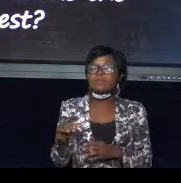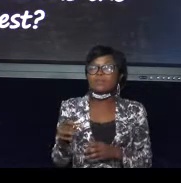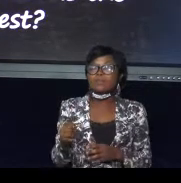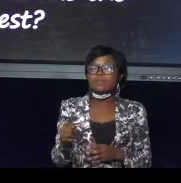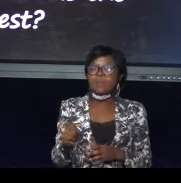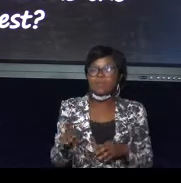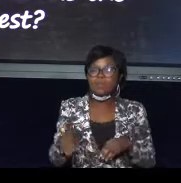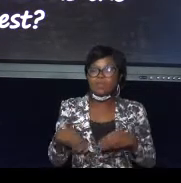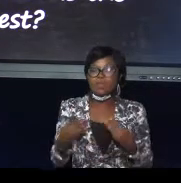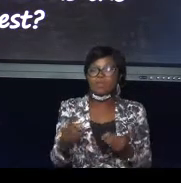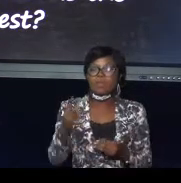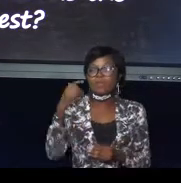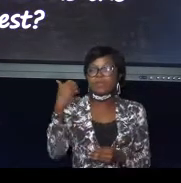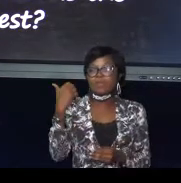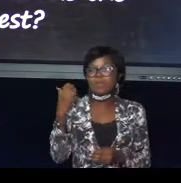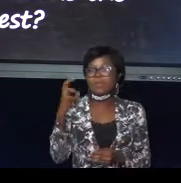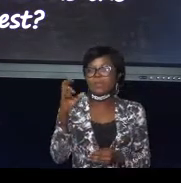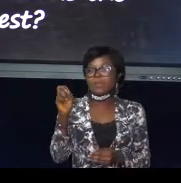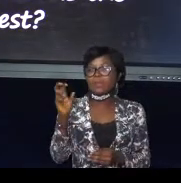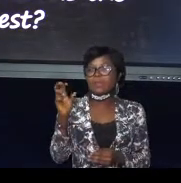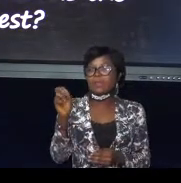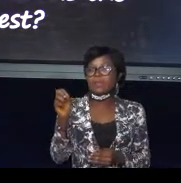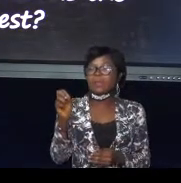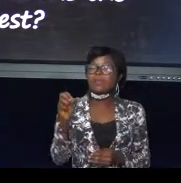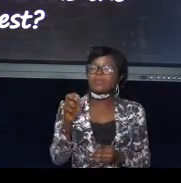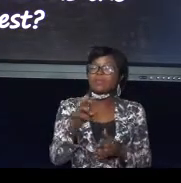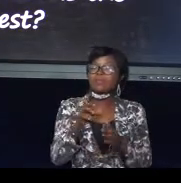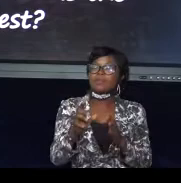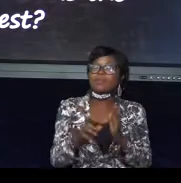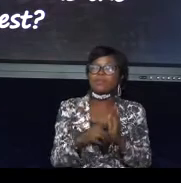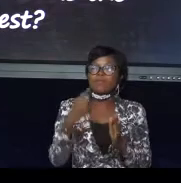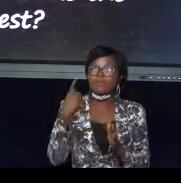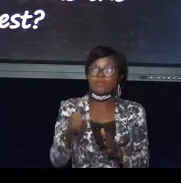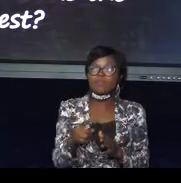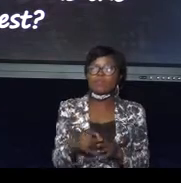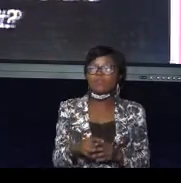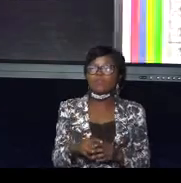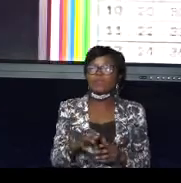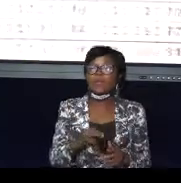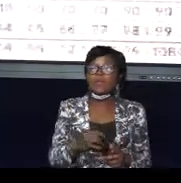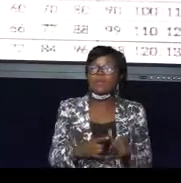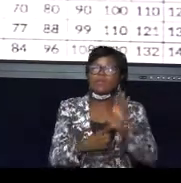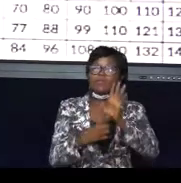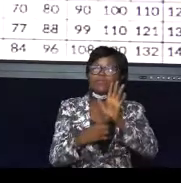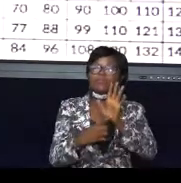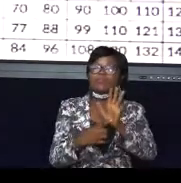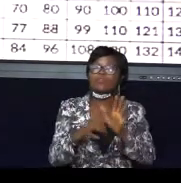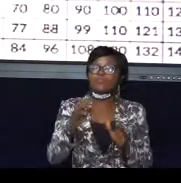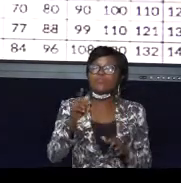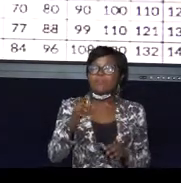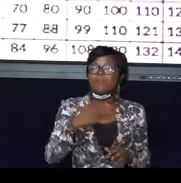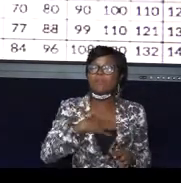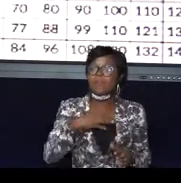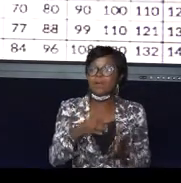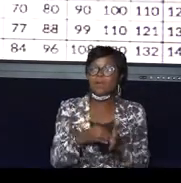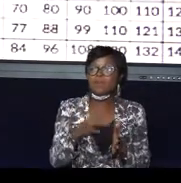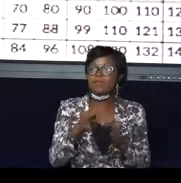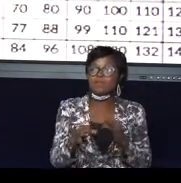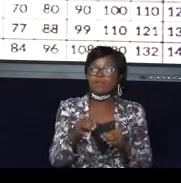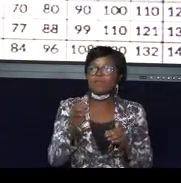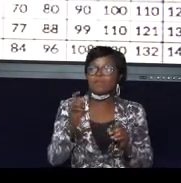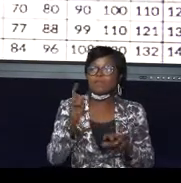give you 30 seconds for this exercise. Look for the factors that are common to 30 and 36, which is the largest. And I've shown you my own in case you